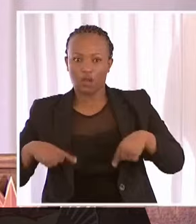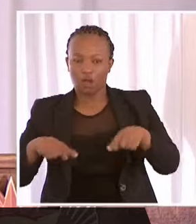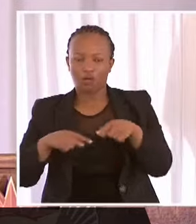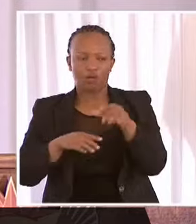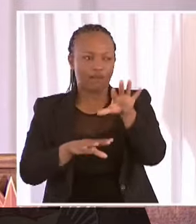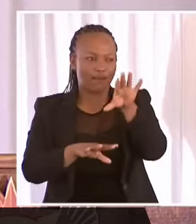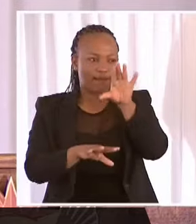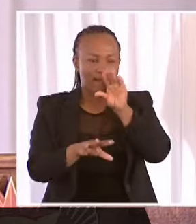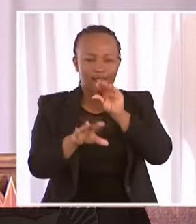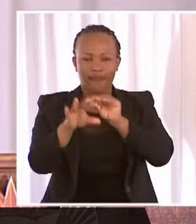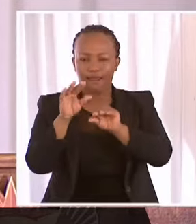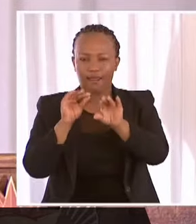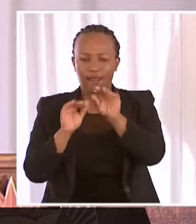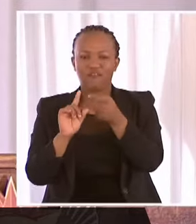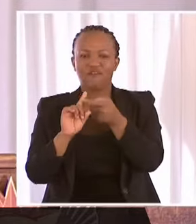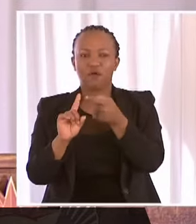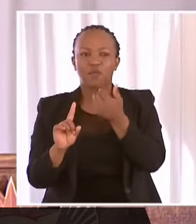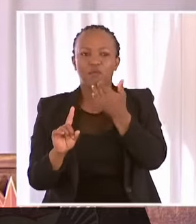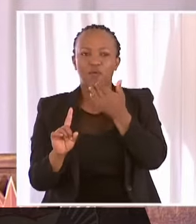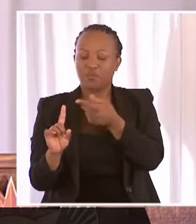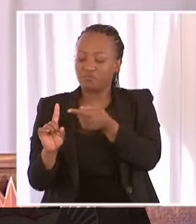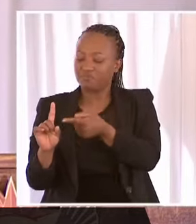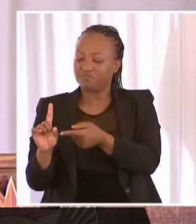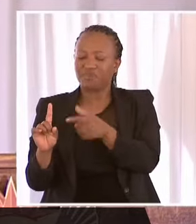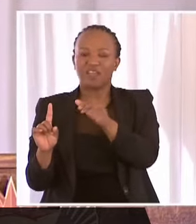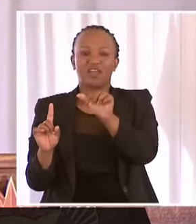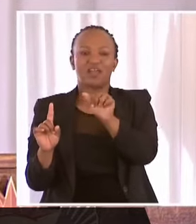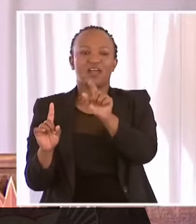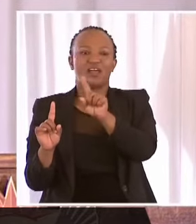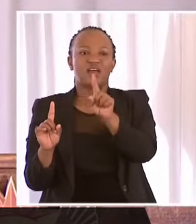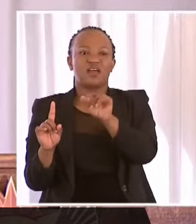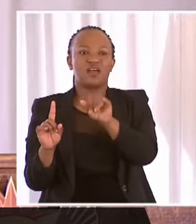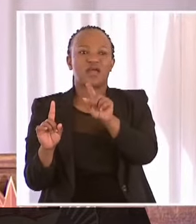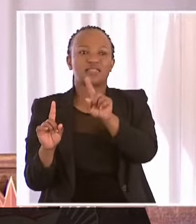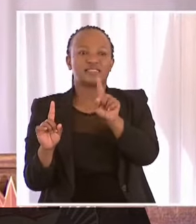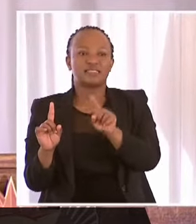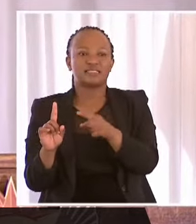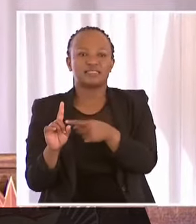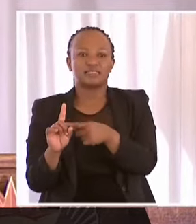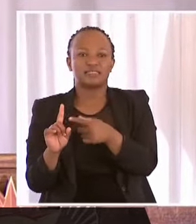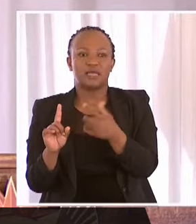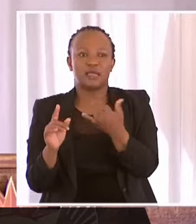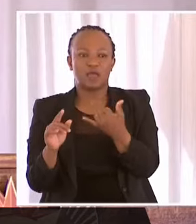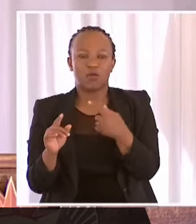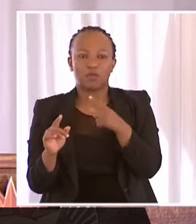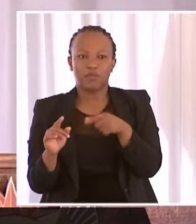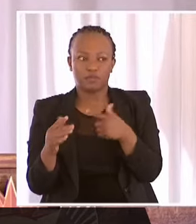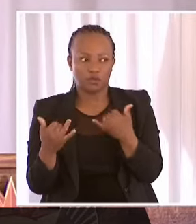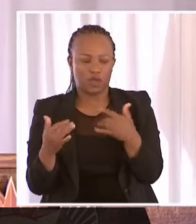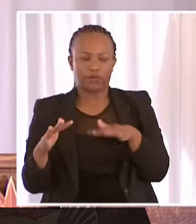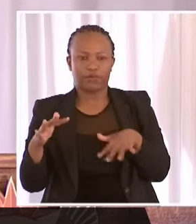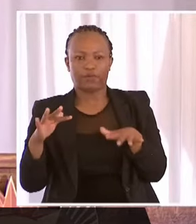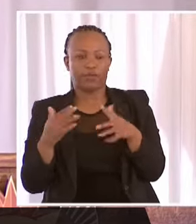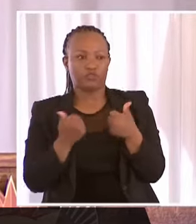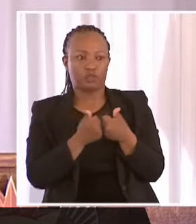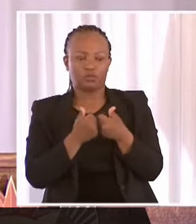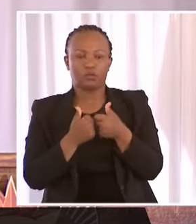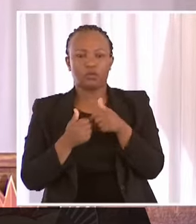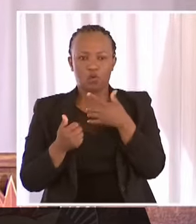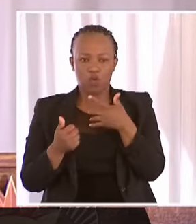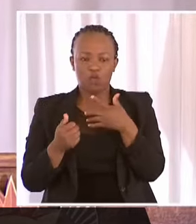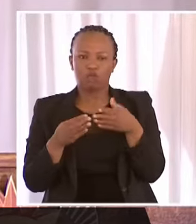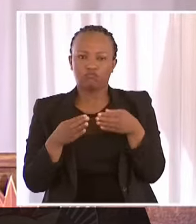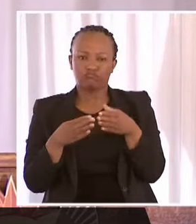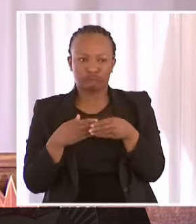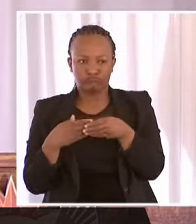that Aziz have left us must shape the ways we act. And may